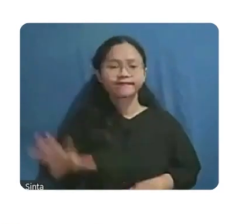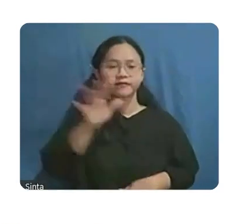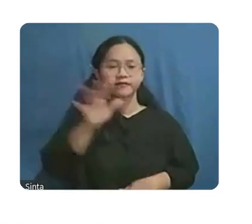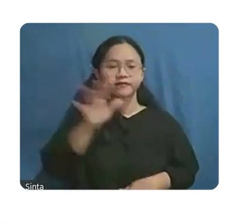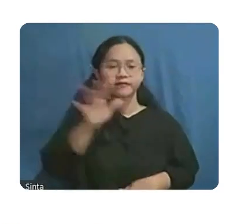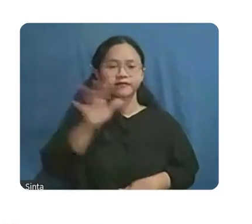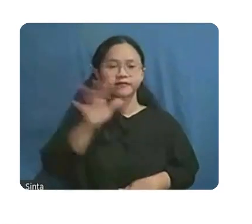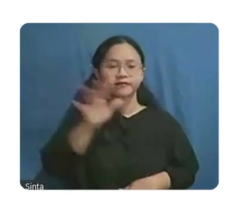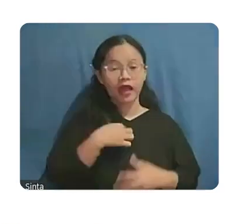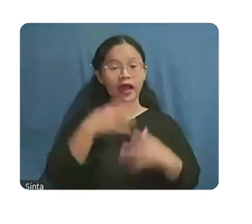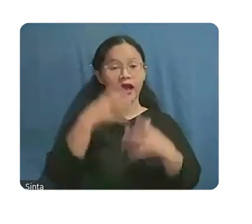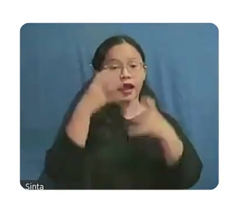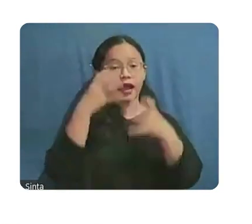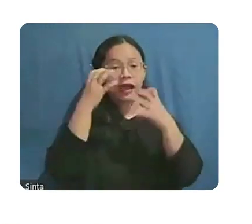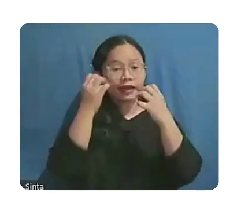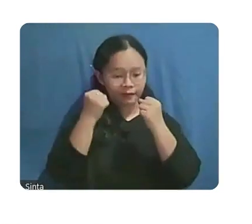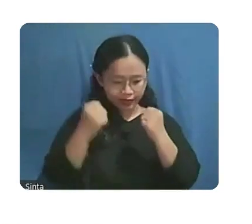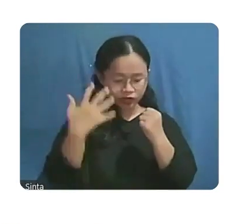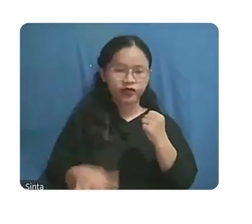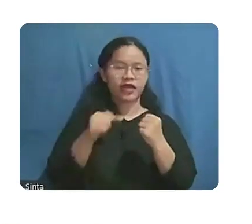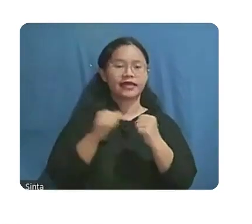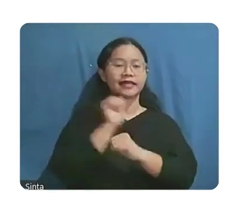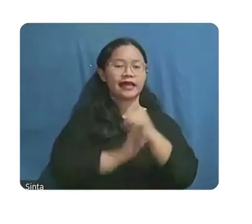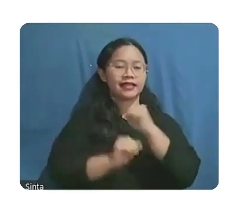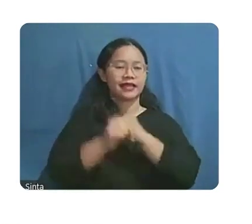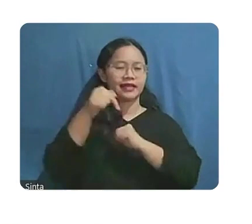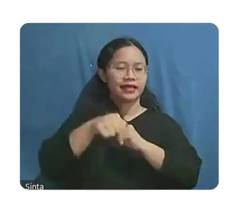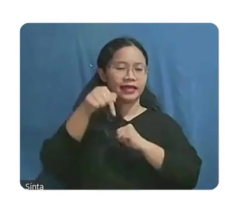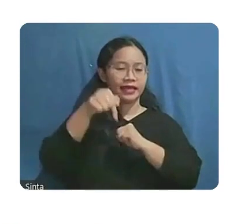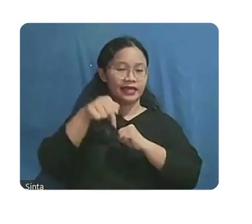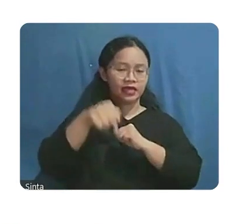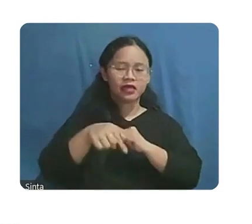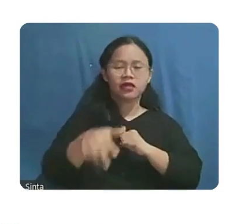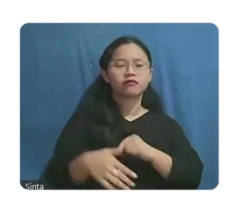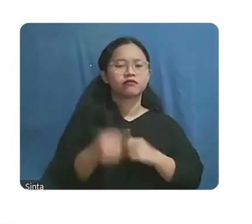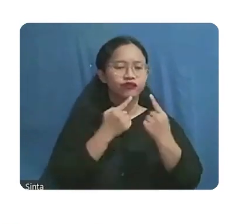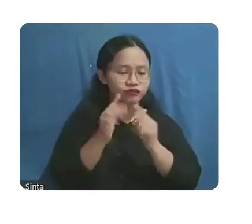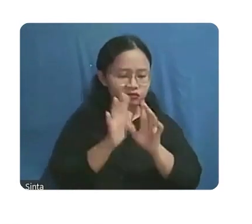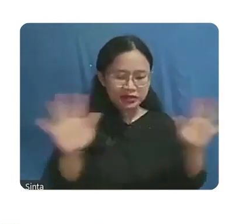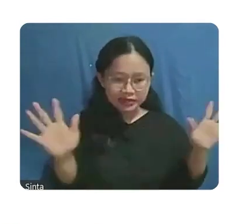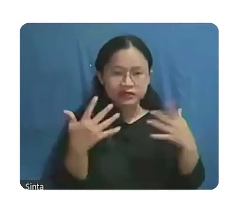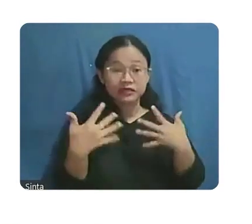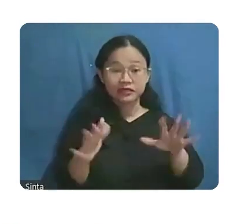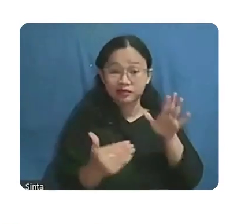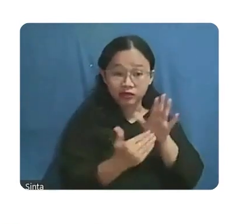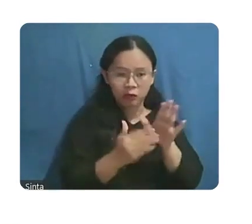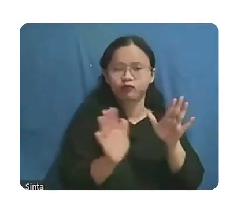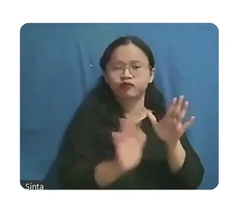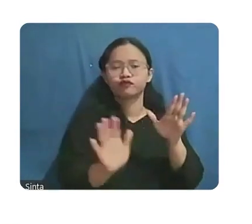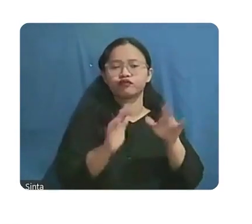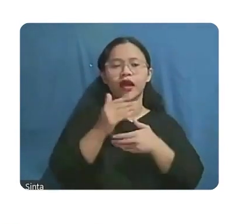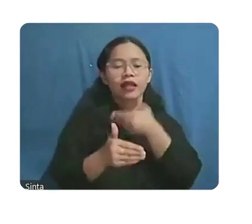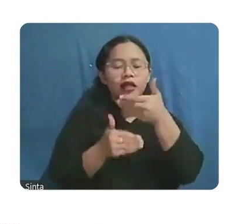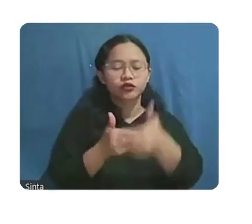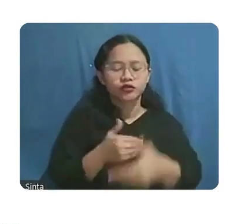action. As we listen, learn, and contemplate, let us also consider each of our